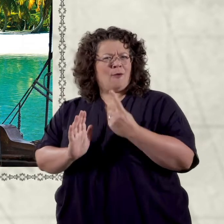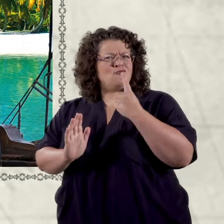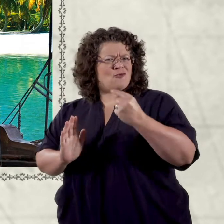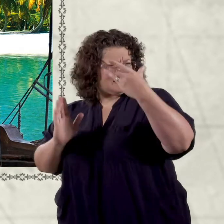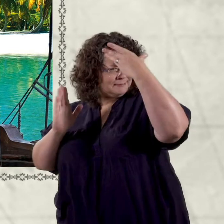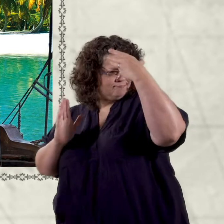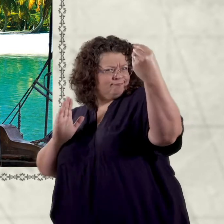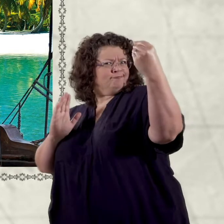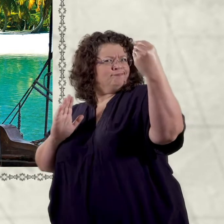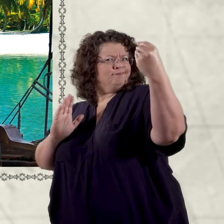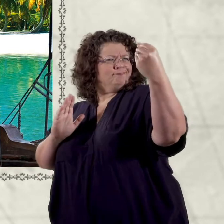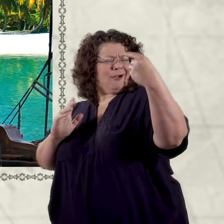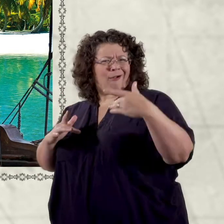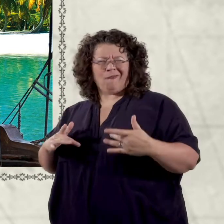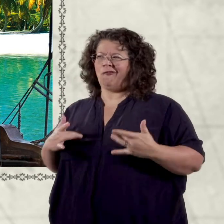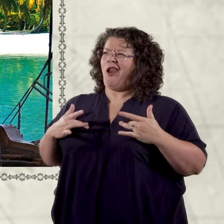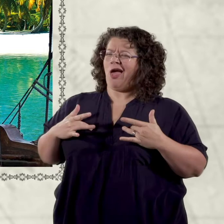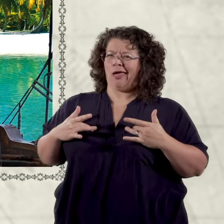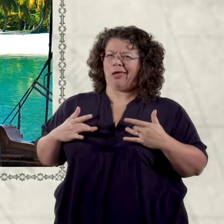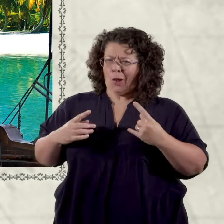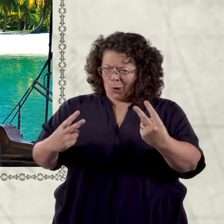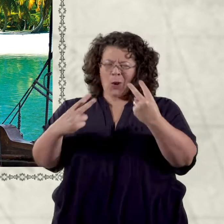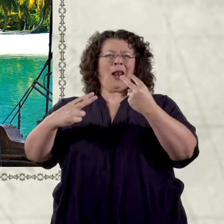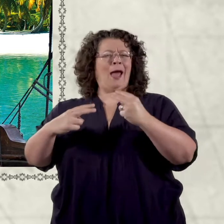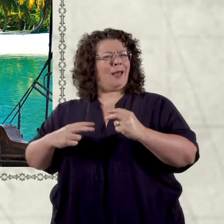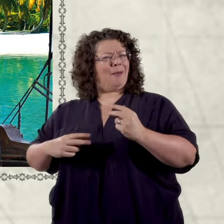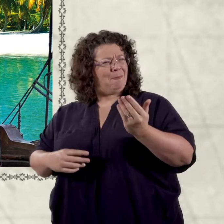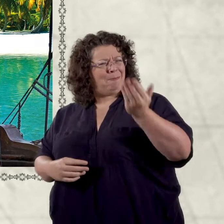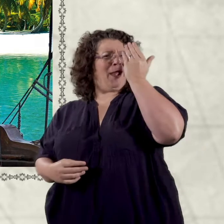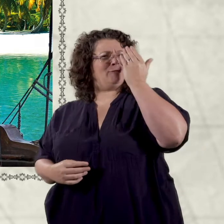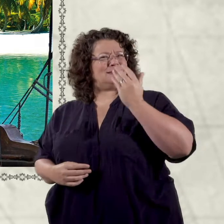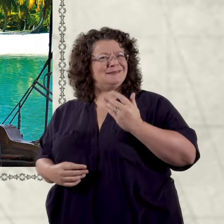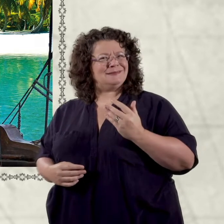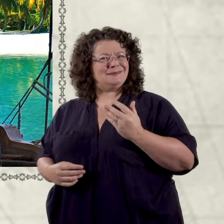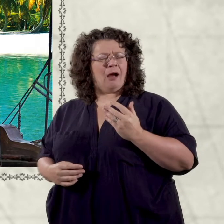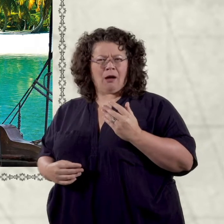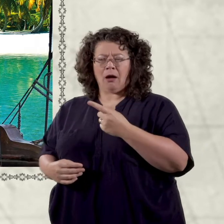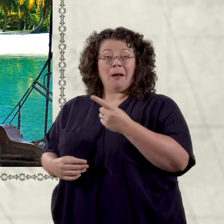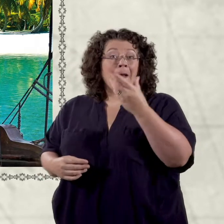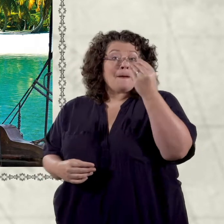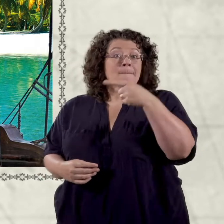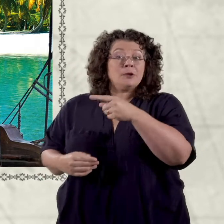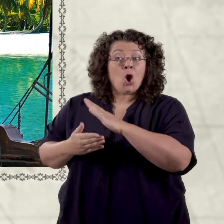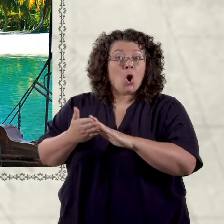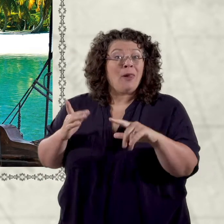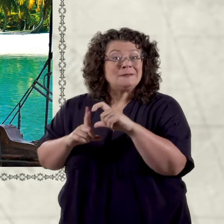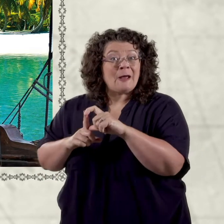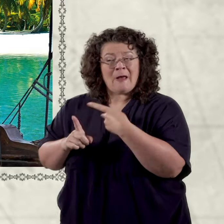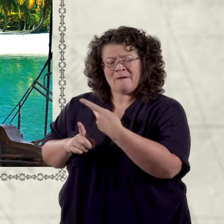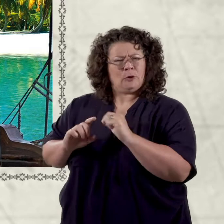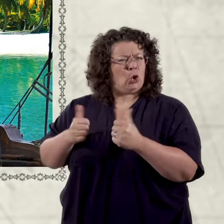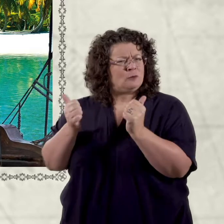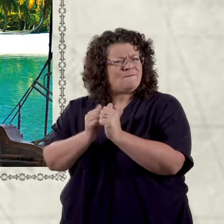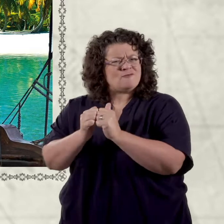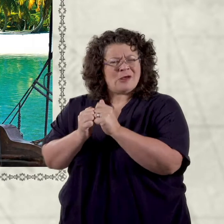now felt and looked more like a pirate. I became good friends with the Captain Davies, and he taught me